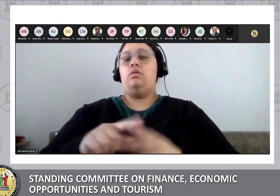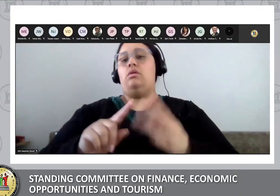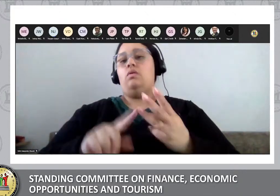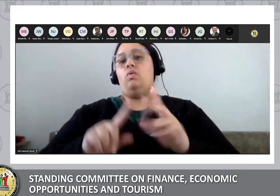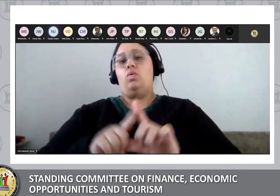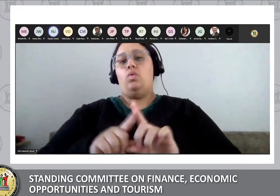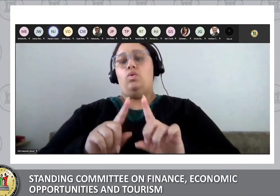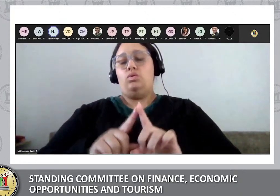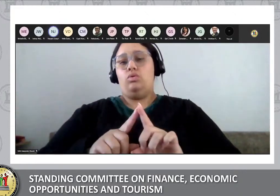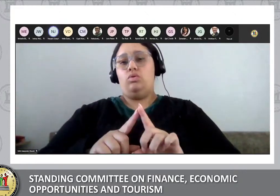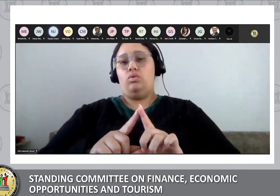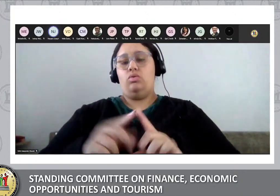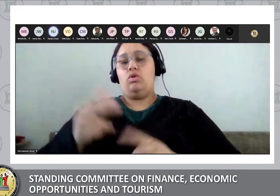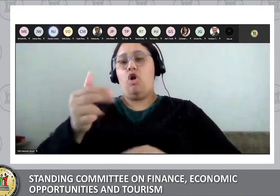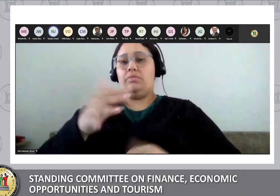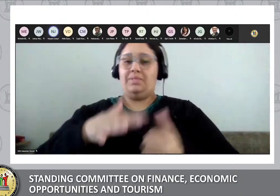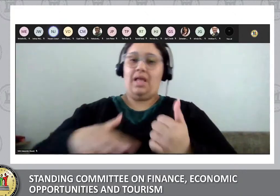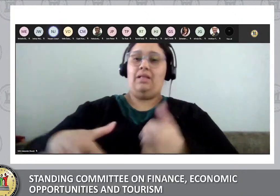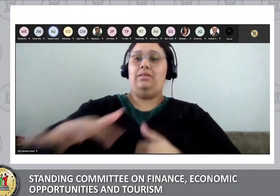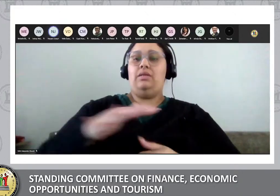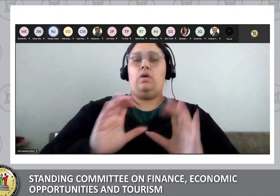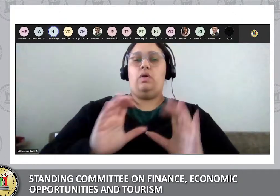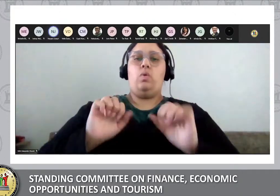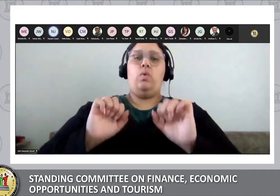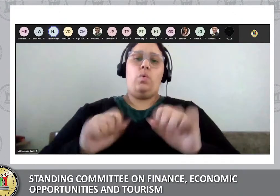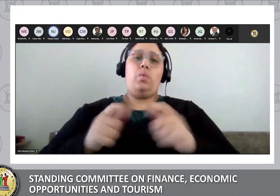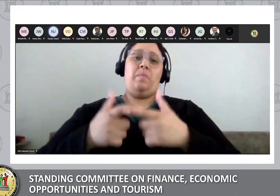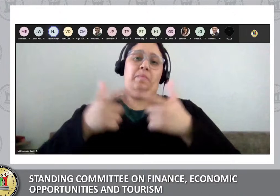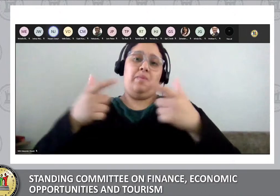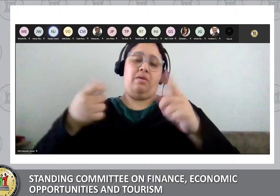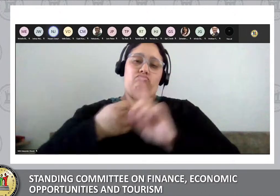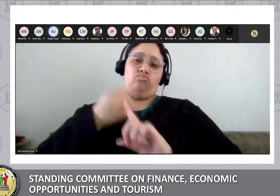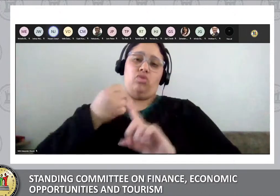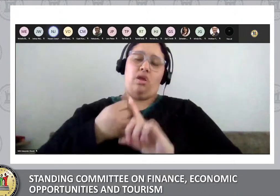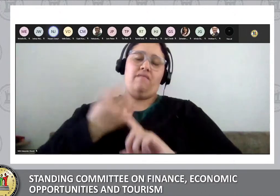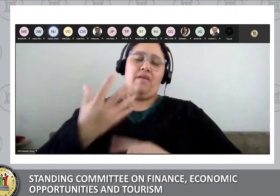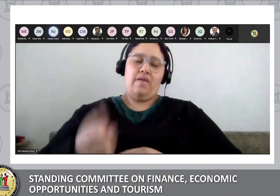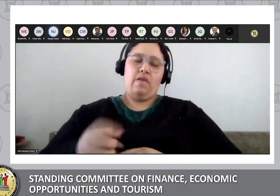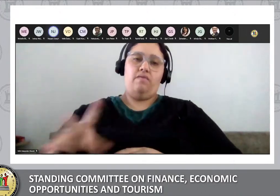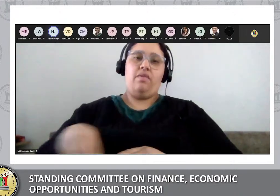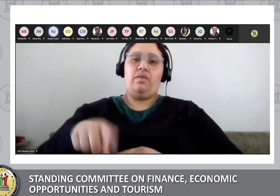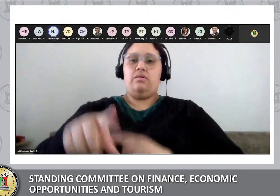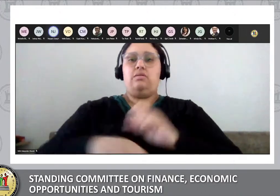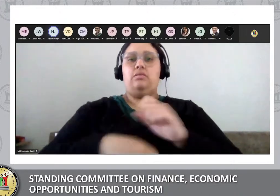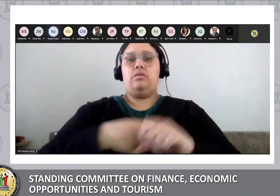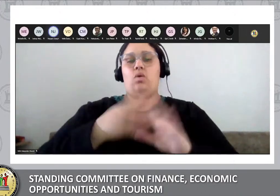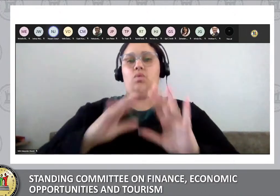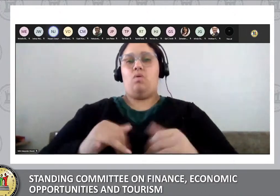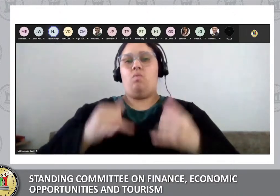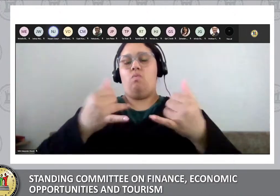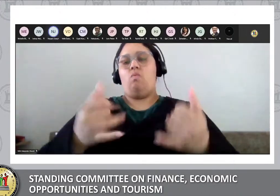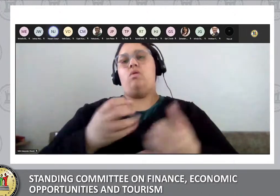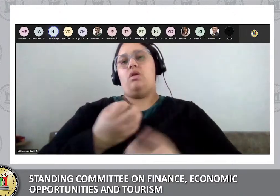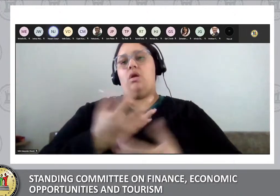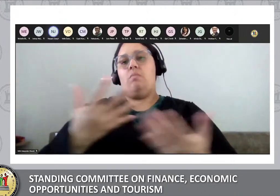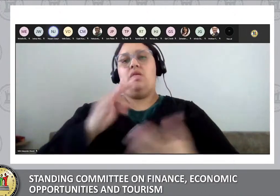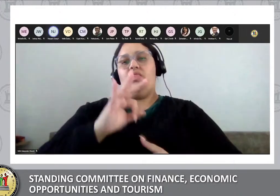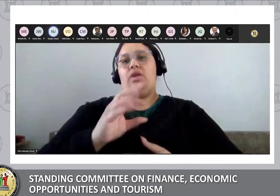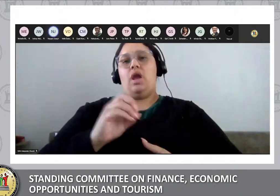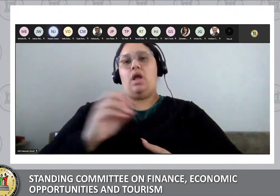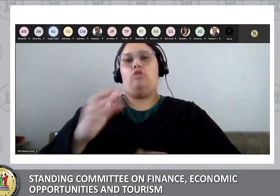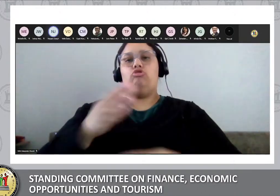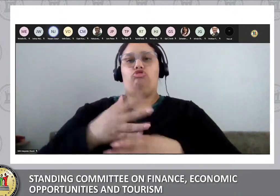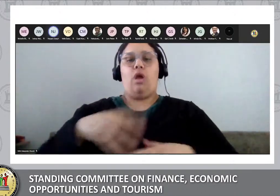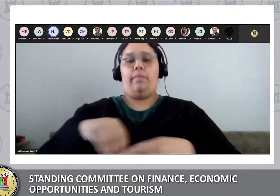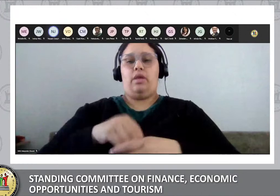to our hospitality sector, which is also a big driver, obviously, this year we awarded about 300 jobs in the